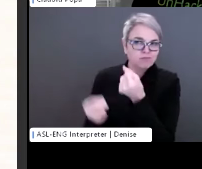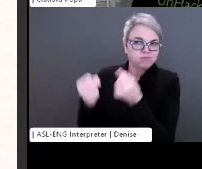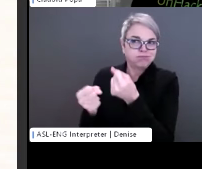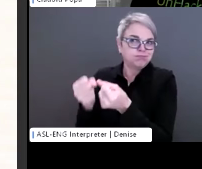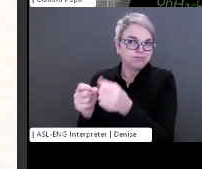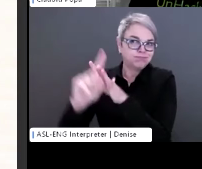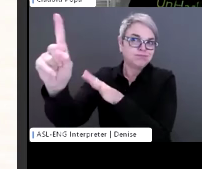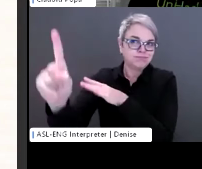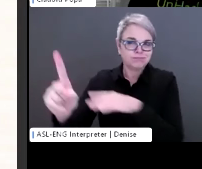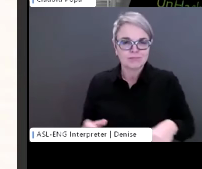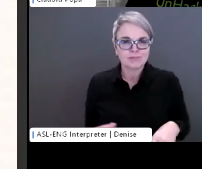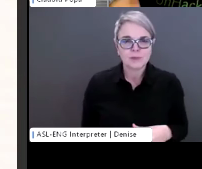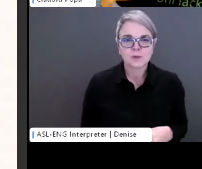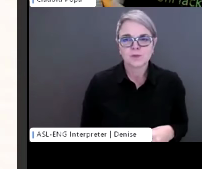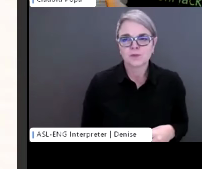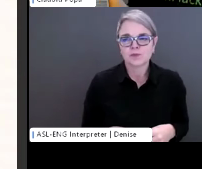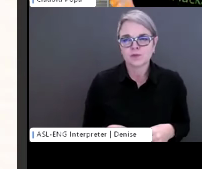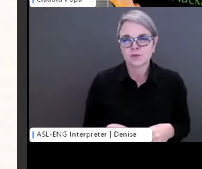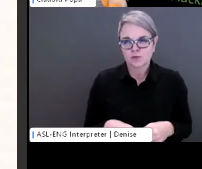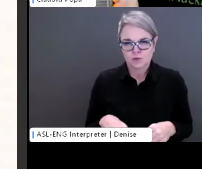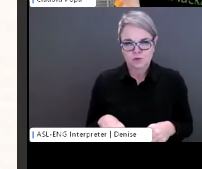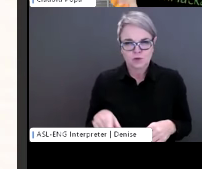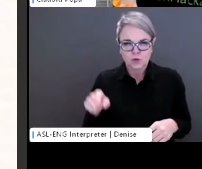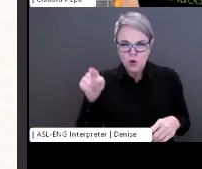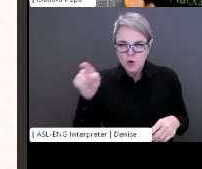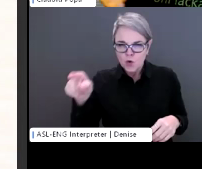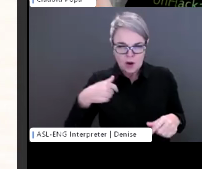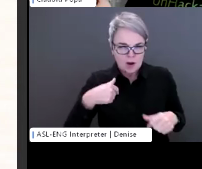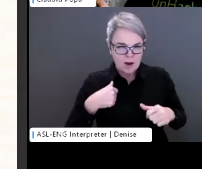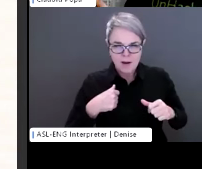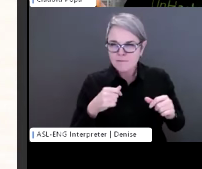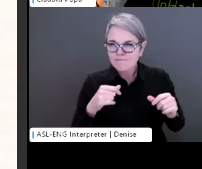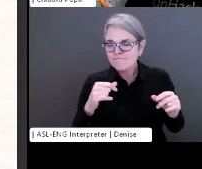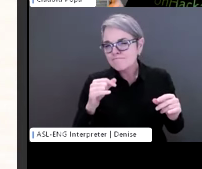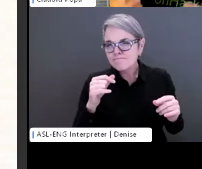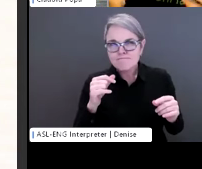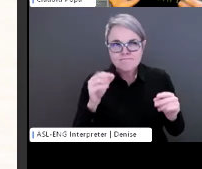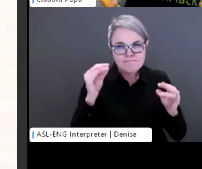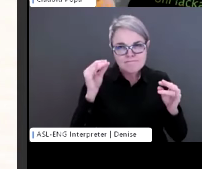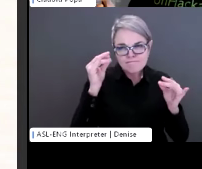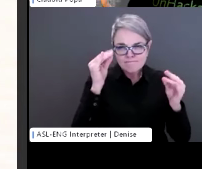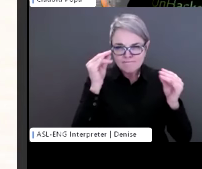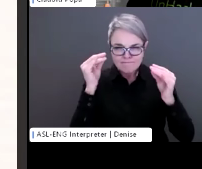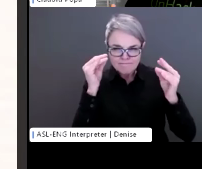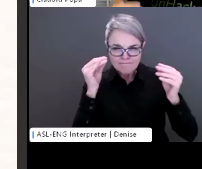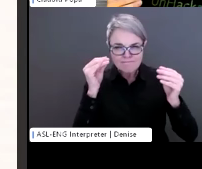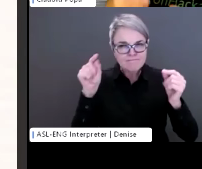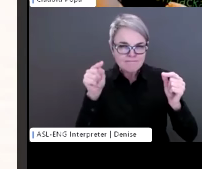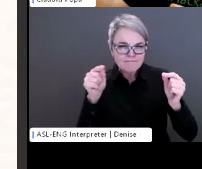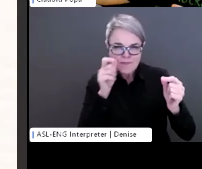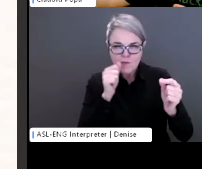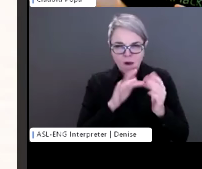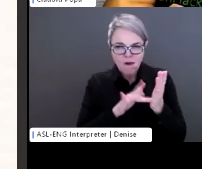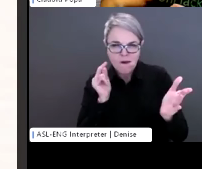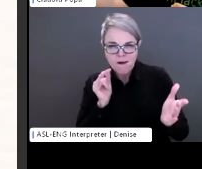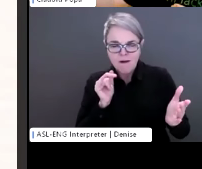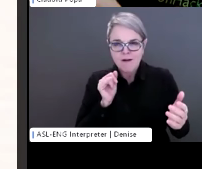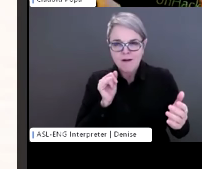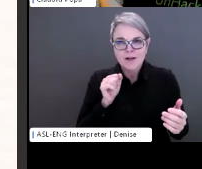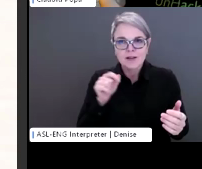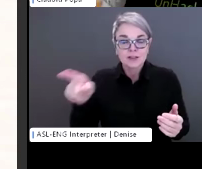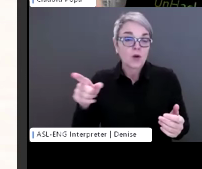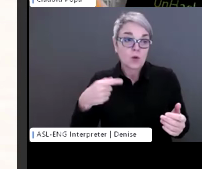activity, we're like most cyber criminals, we want to pretend that we are far